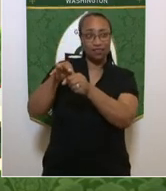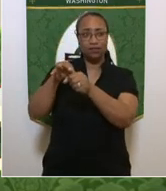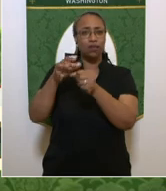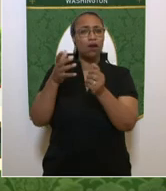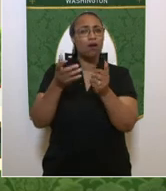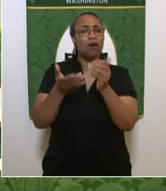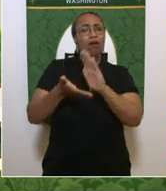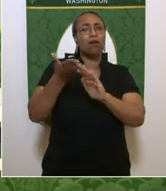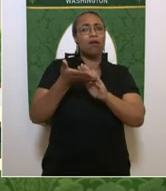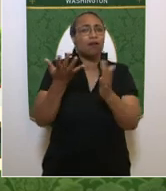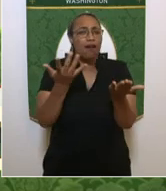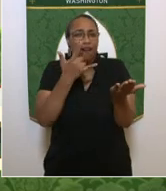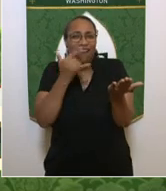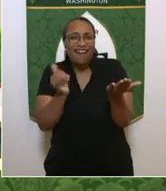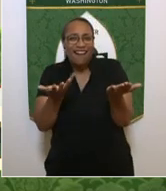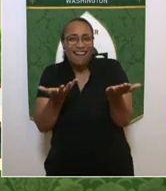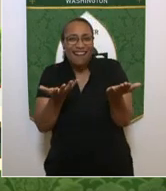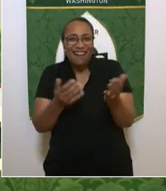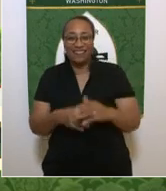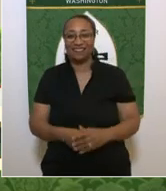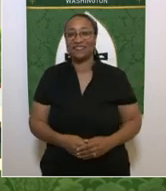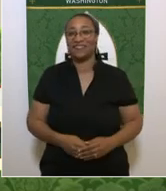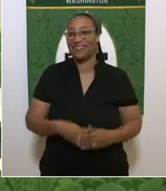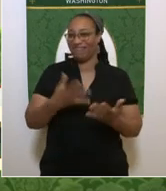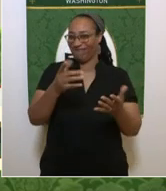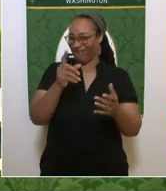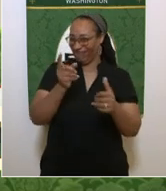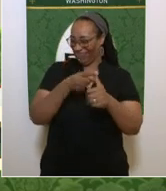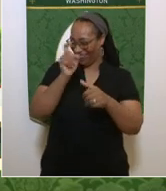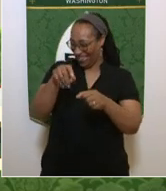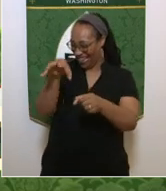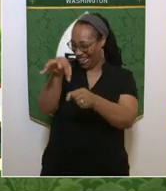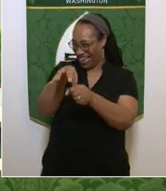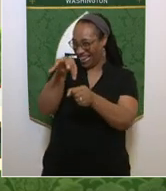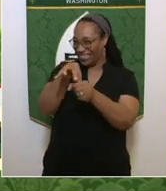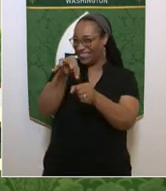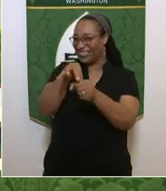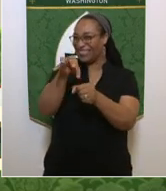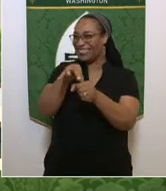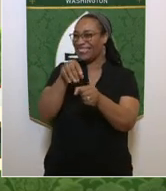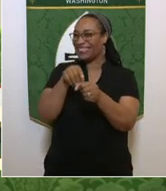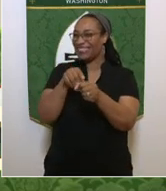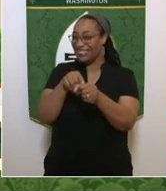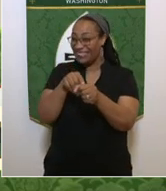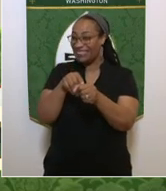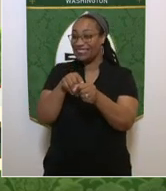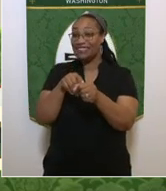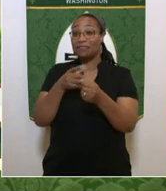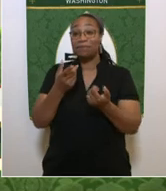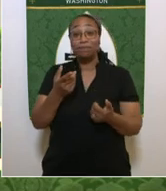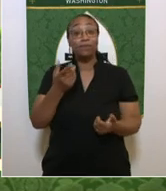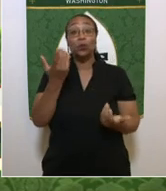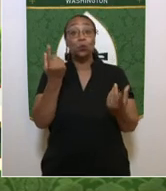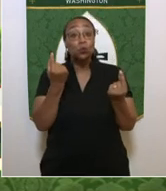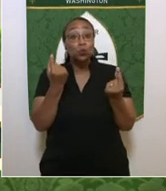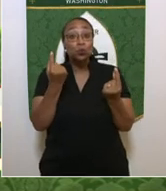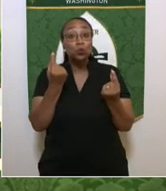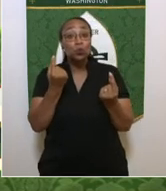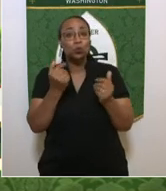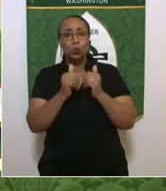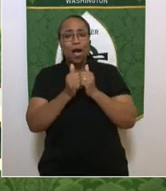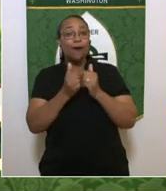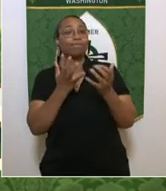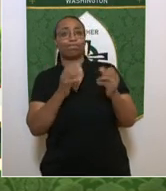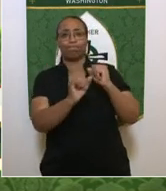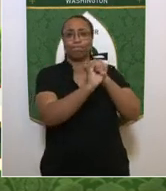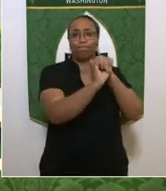office. You have to participate in an election. You have to go around the city and tell people what your vision is